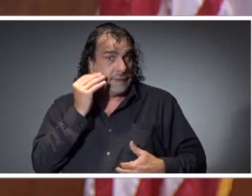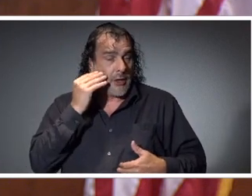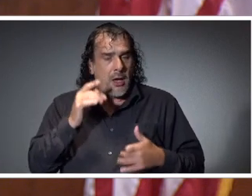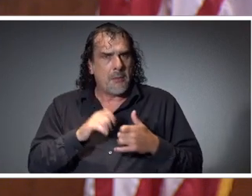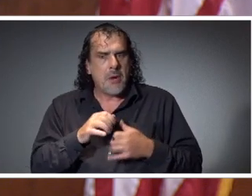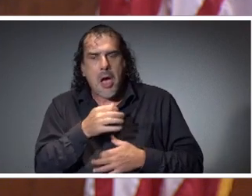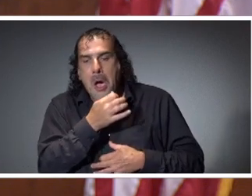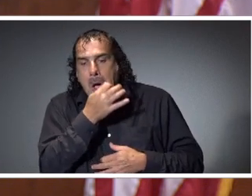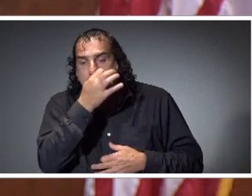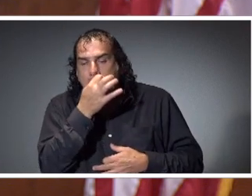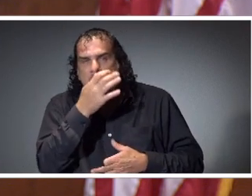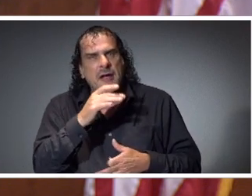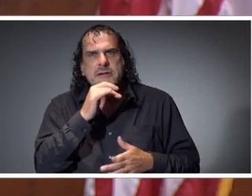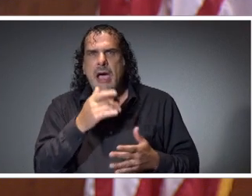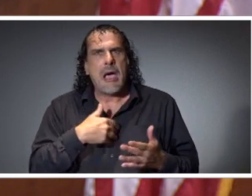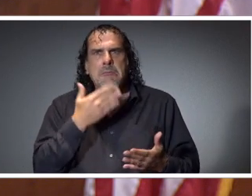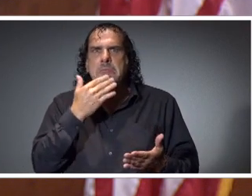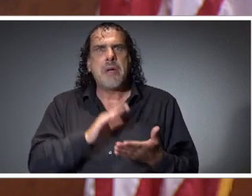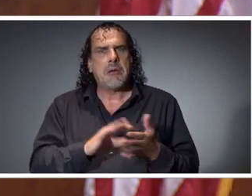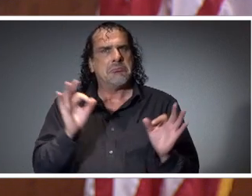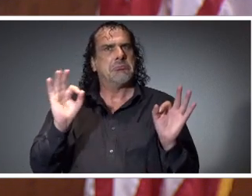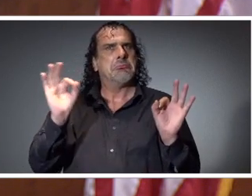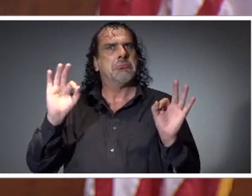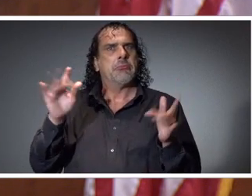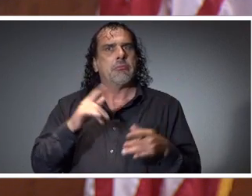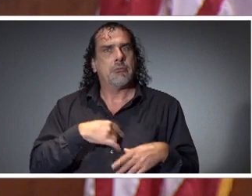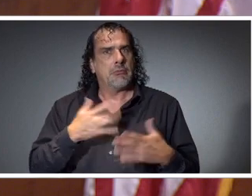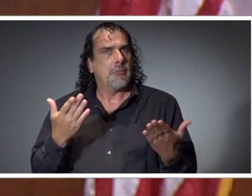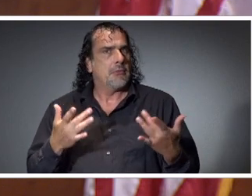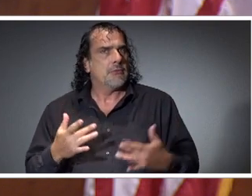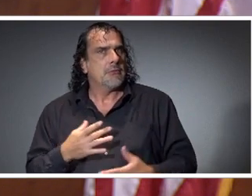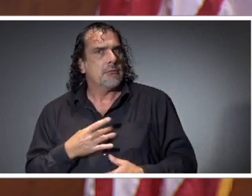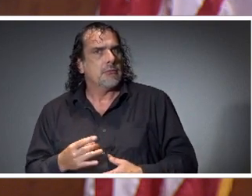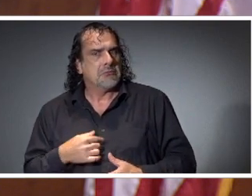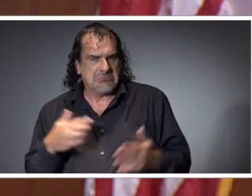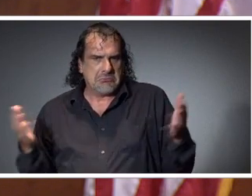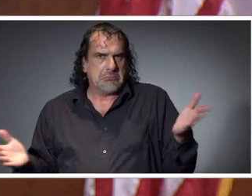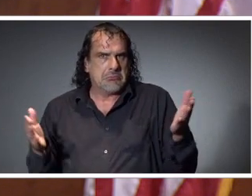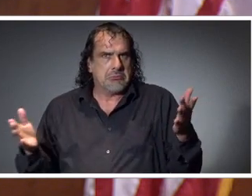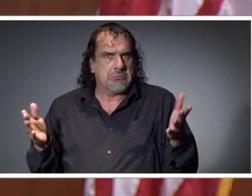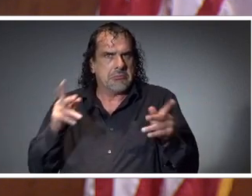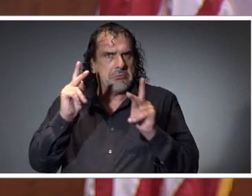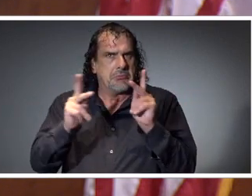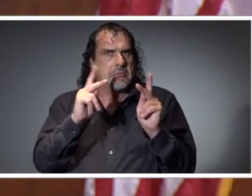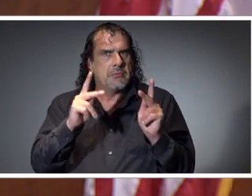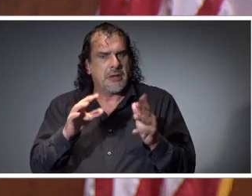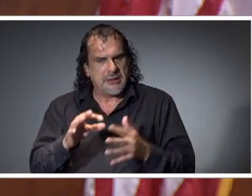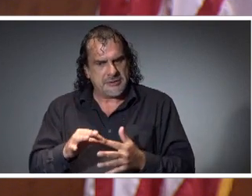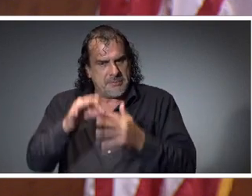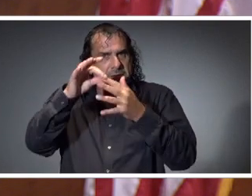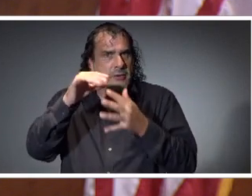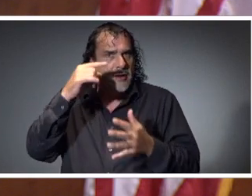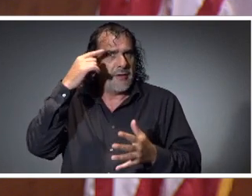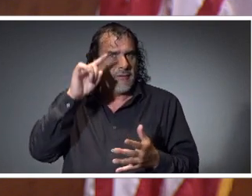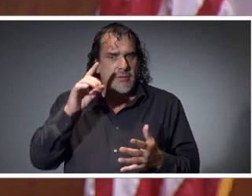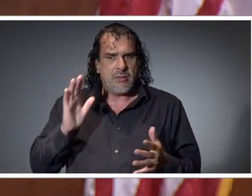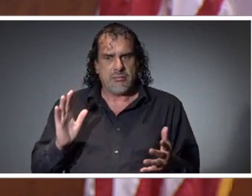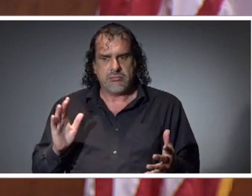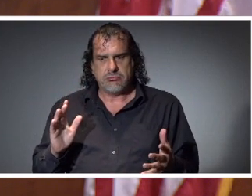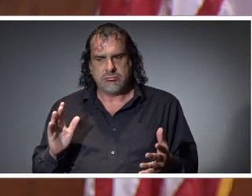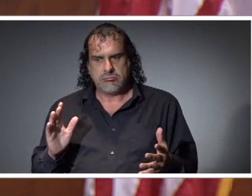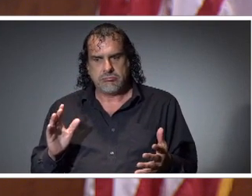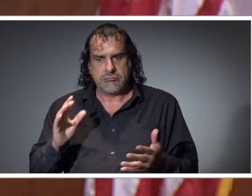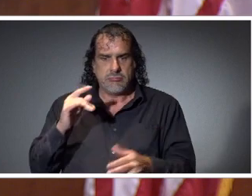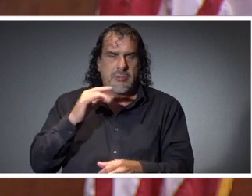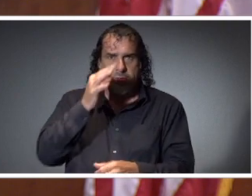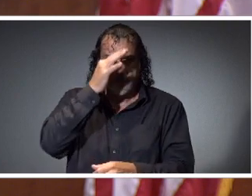as invasive. It is, it can be done. I really do encourage, particularly our friends in the